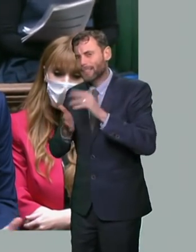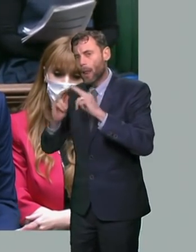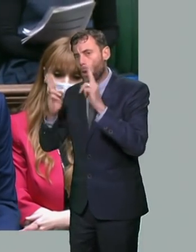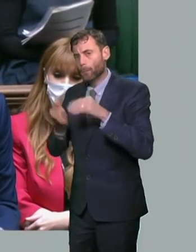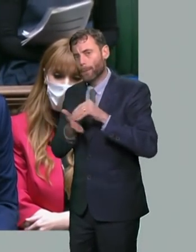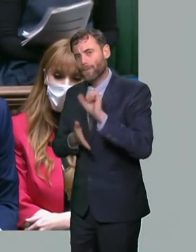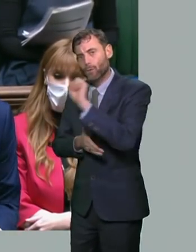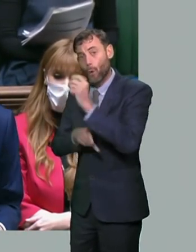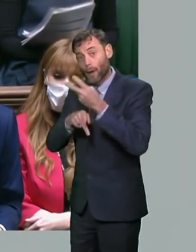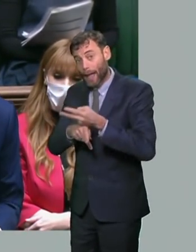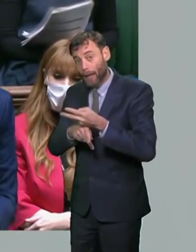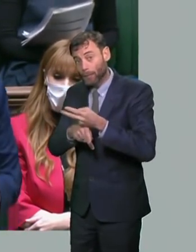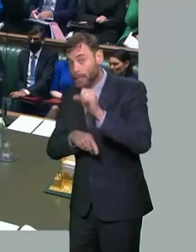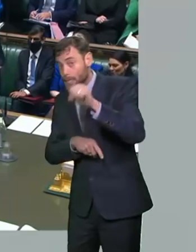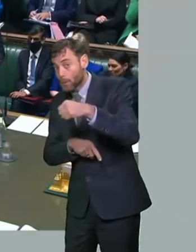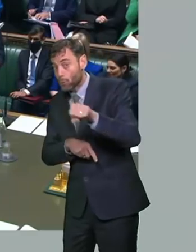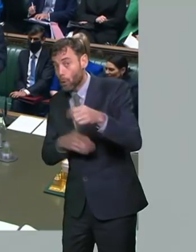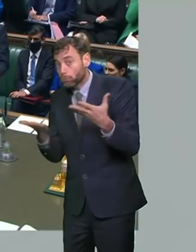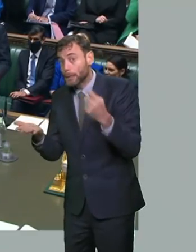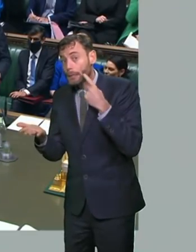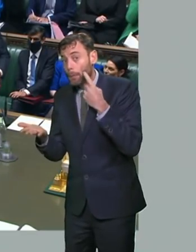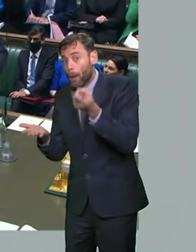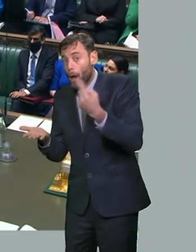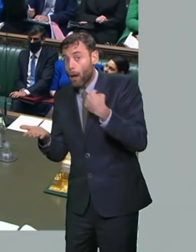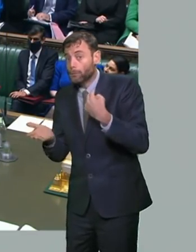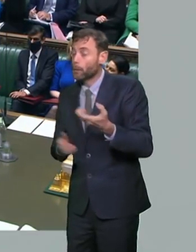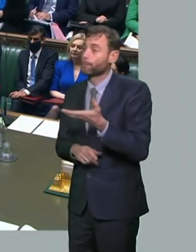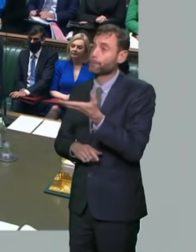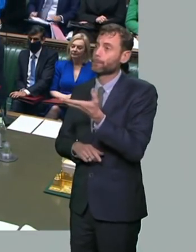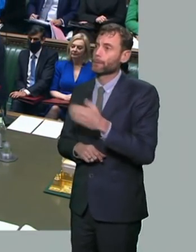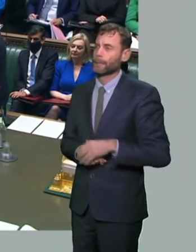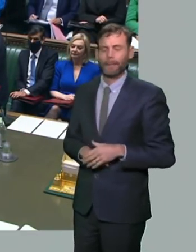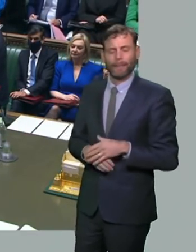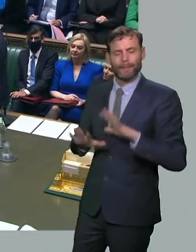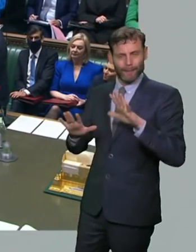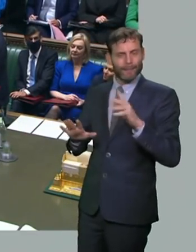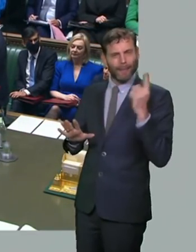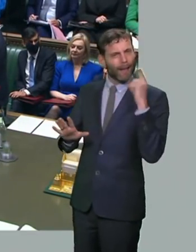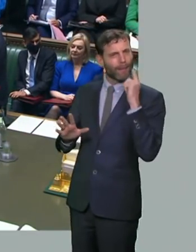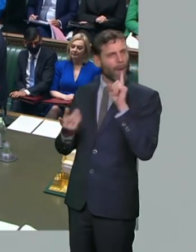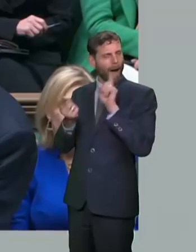care? Yes or no? It's not complicated. Prime Minister. No, it's not complicated, Mr. Speaker,